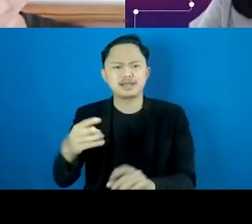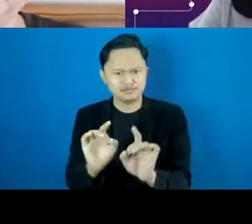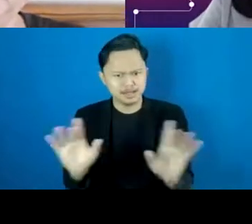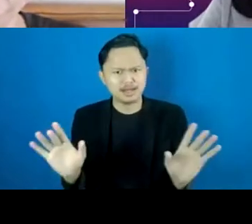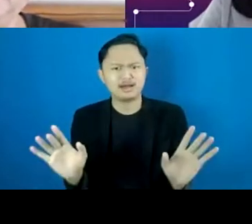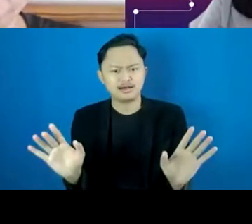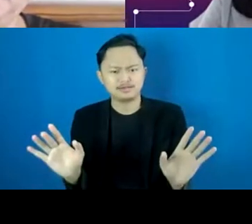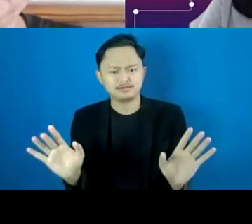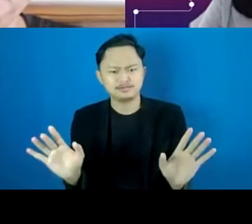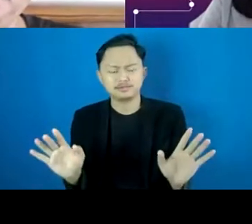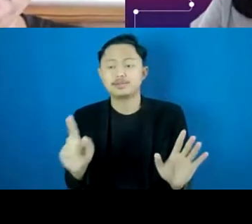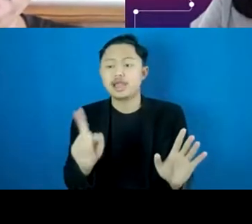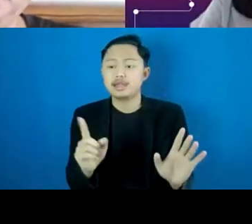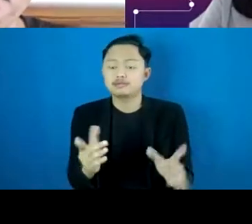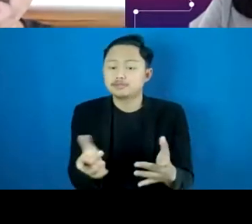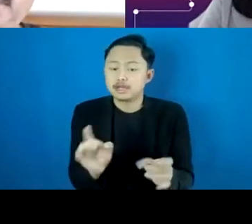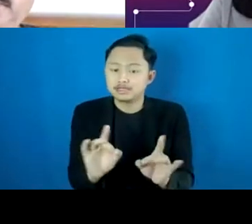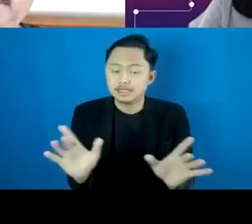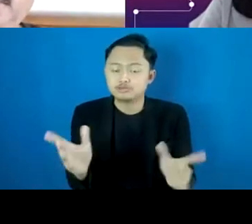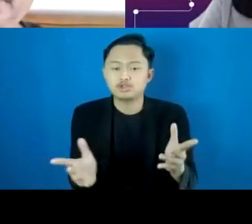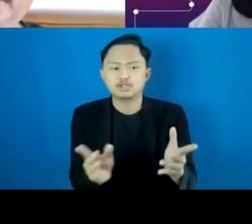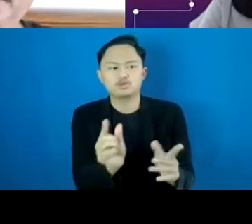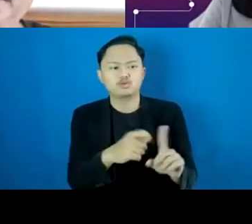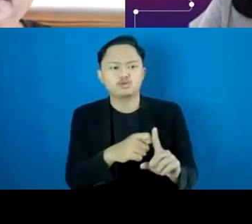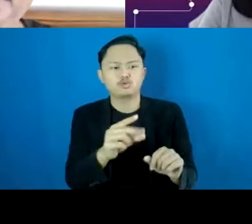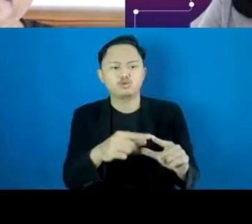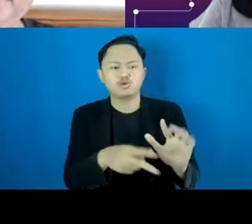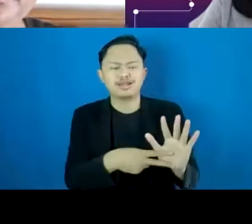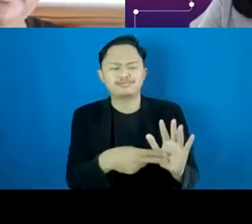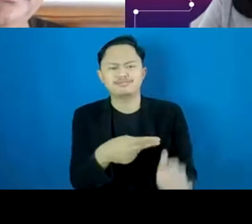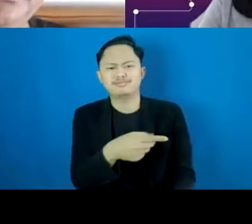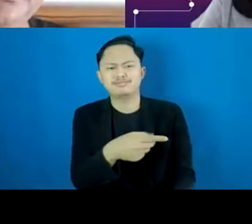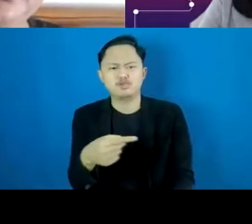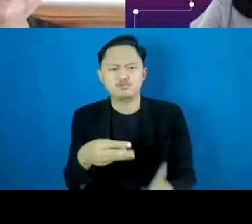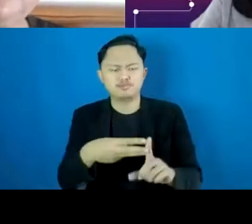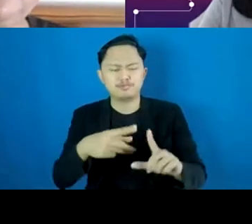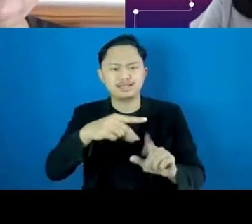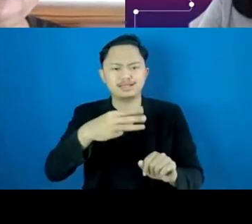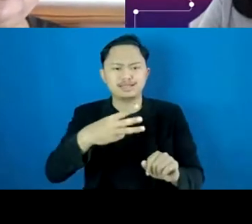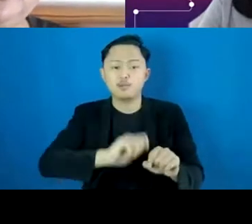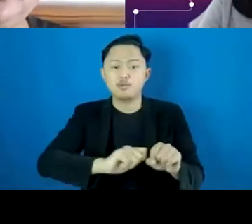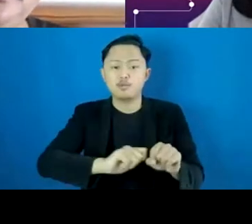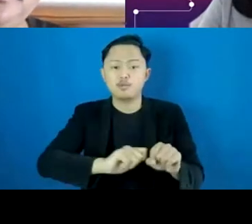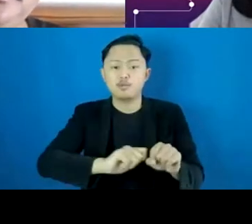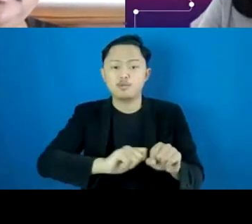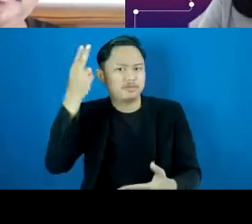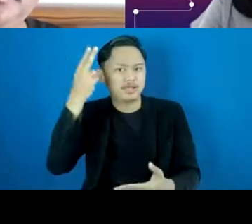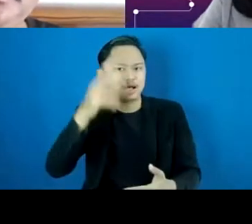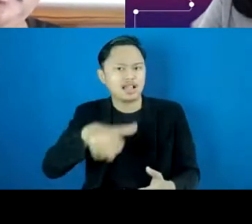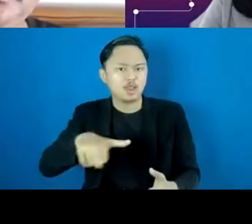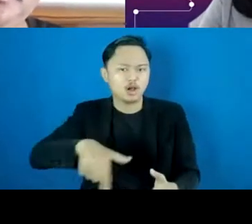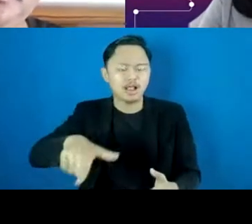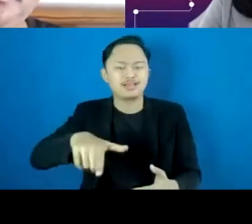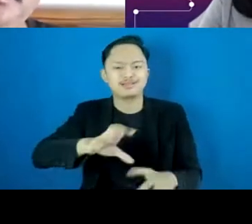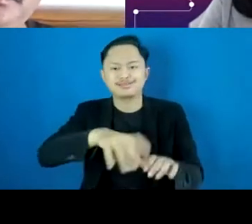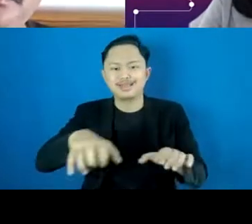minimum battery size defined by the local authorities. But even though that has been done, there have